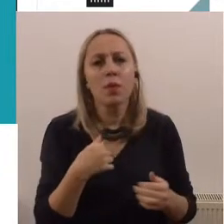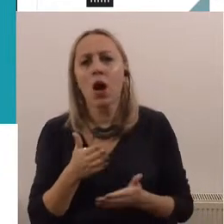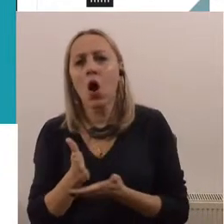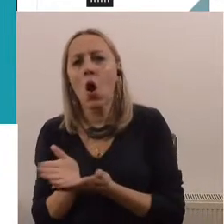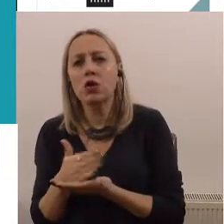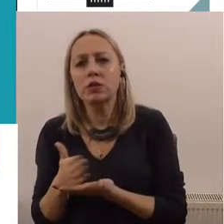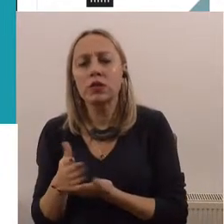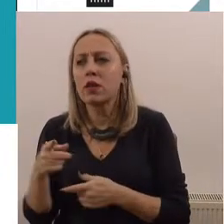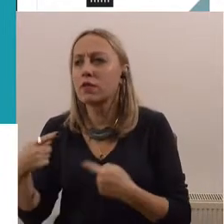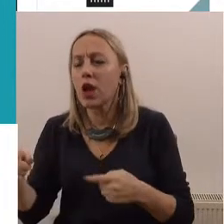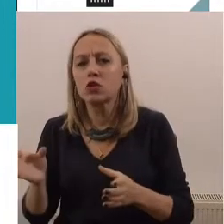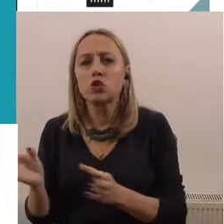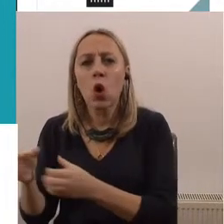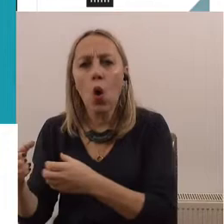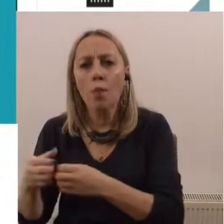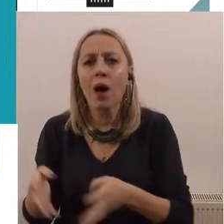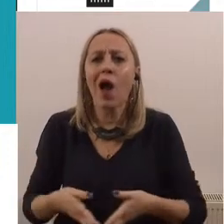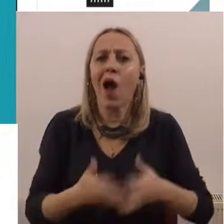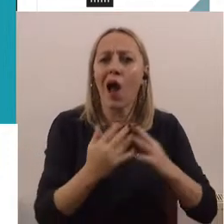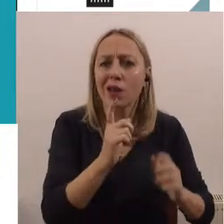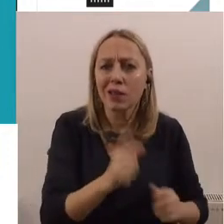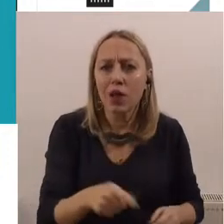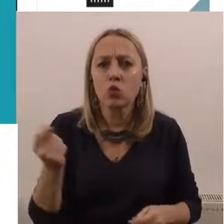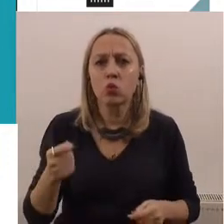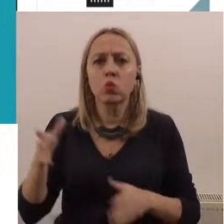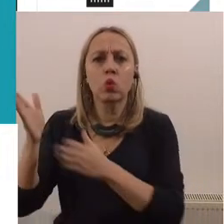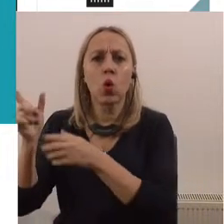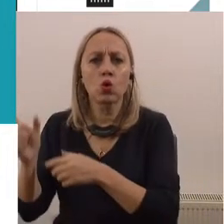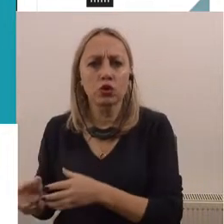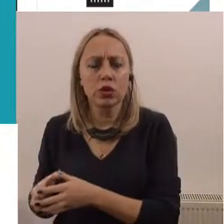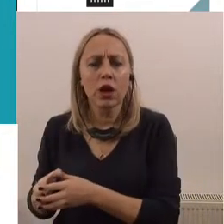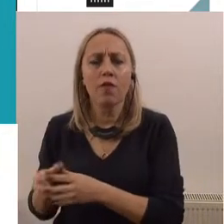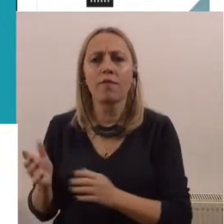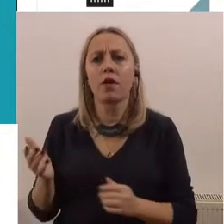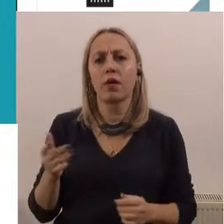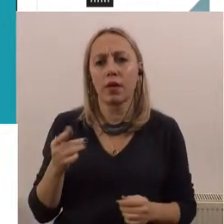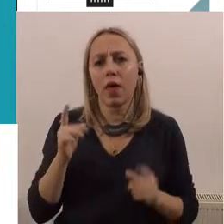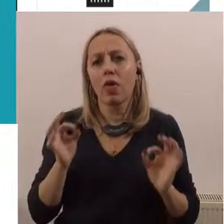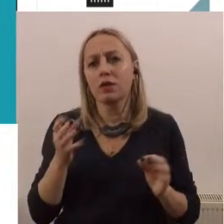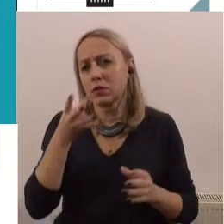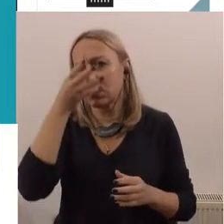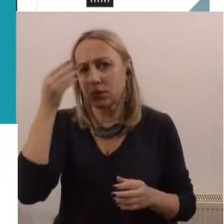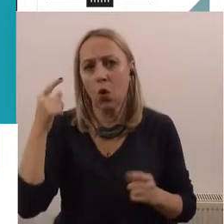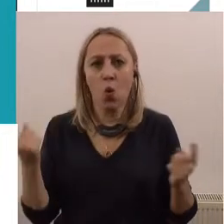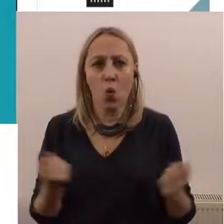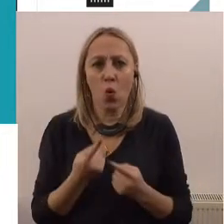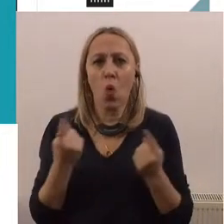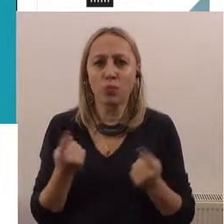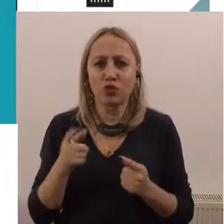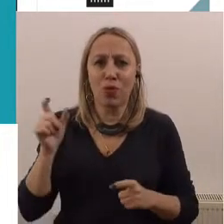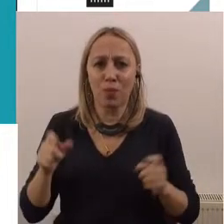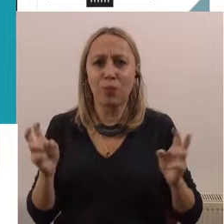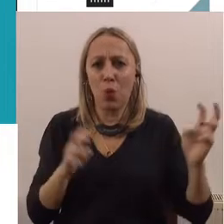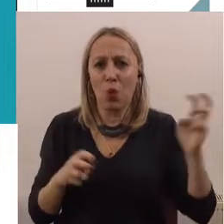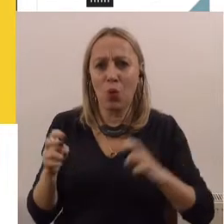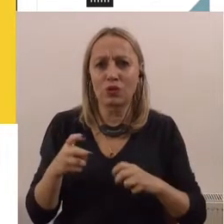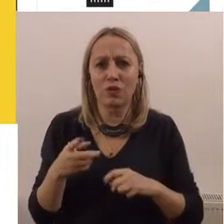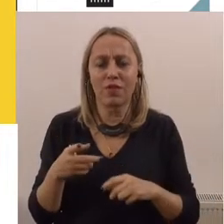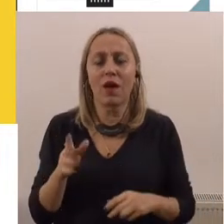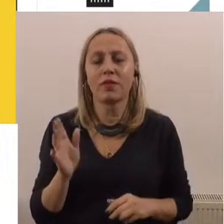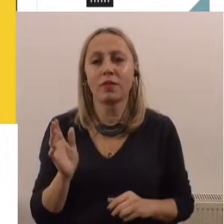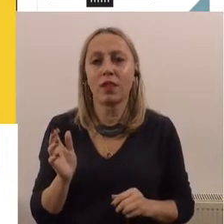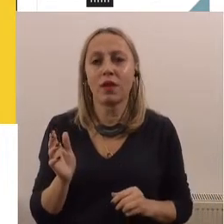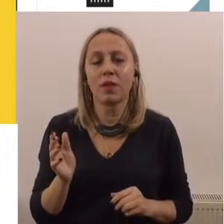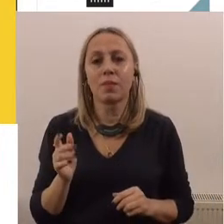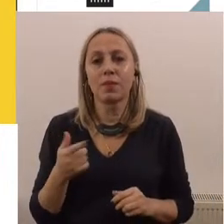architects. So I just show you very briefly year by year